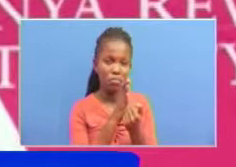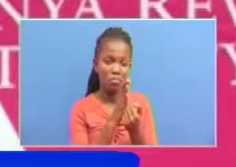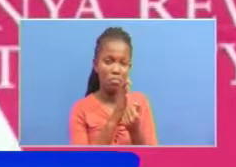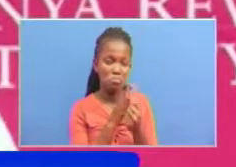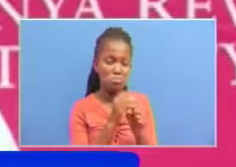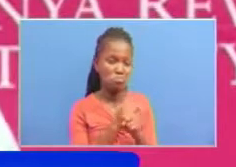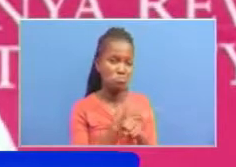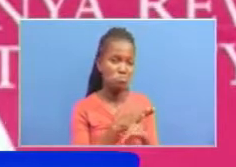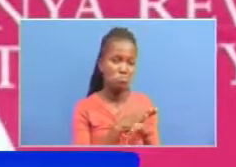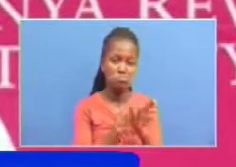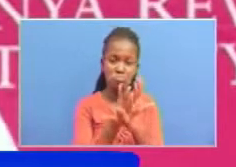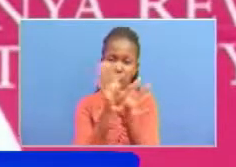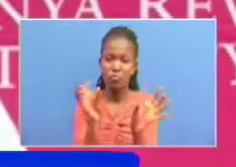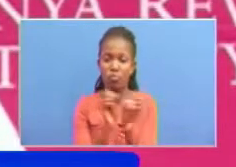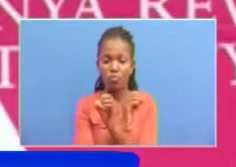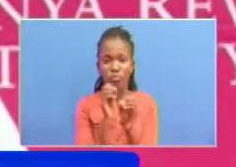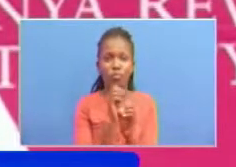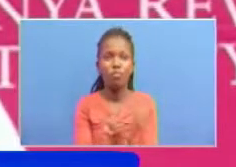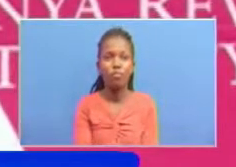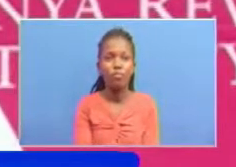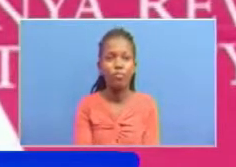corona.